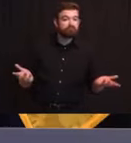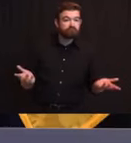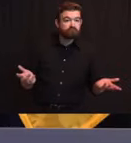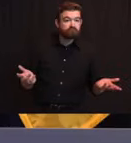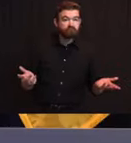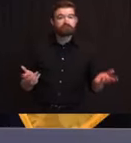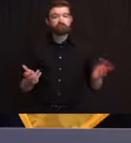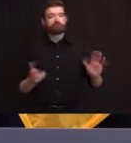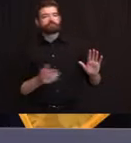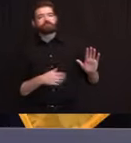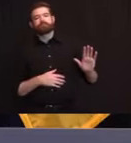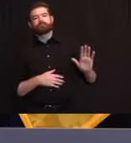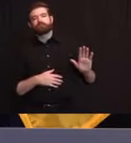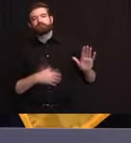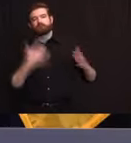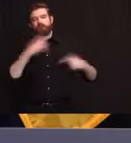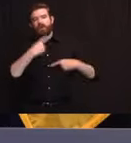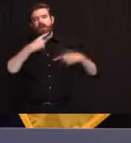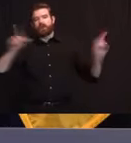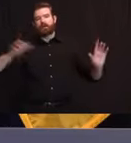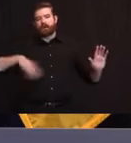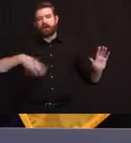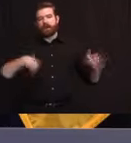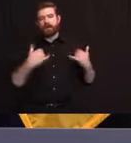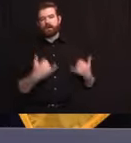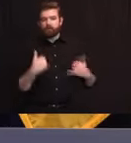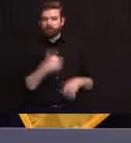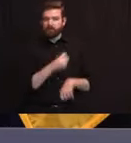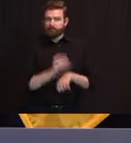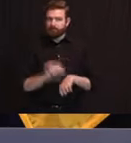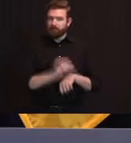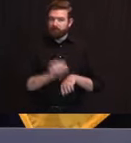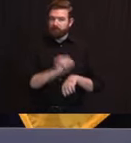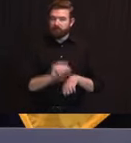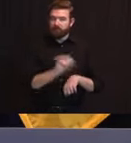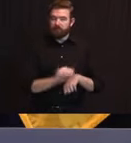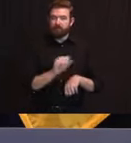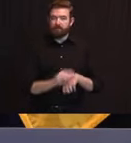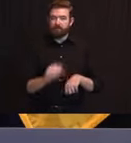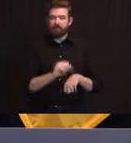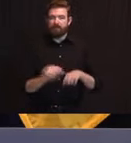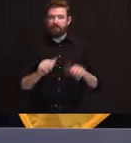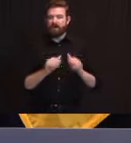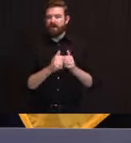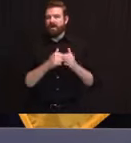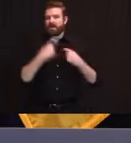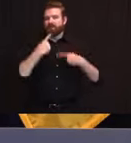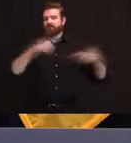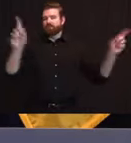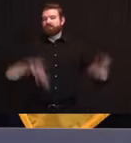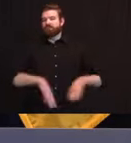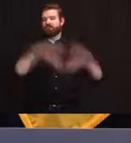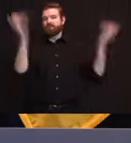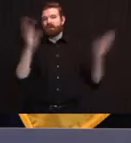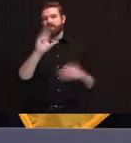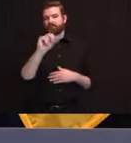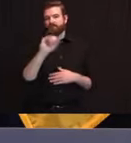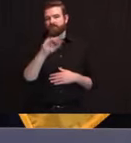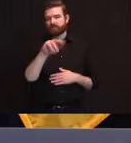we're working our tails off to try to get there on casinos. And I would say it is a big team effort, and I want to give both